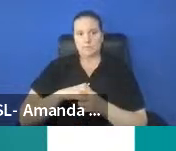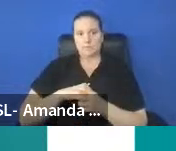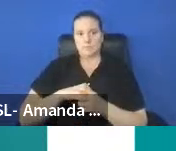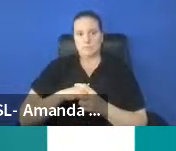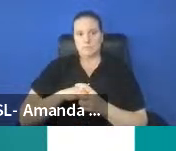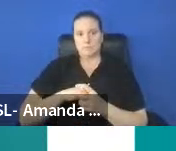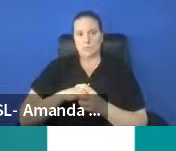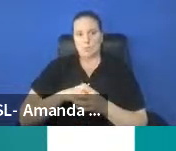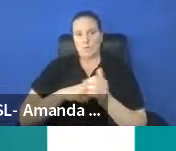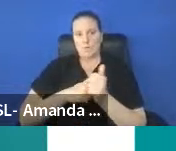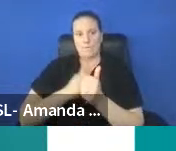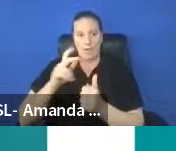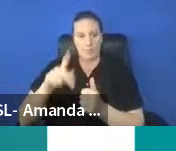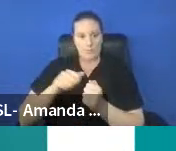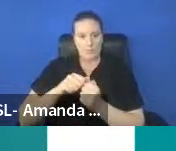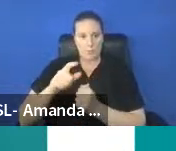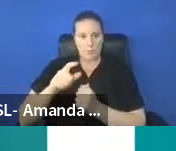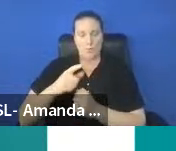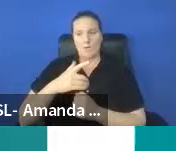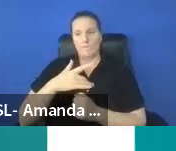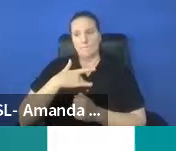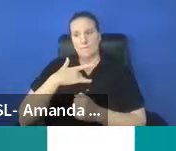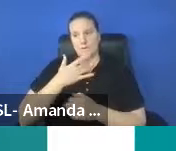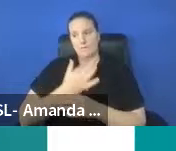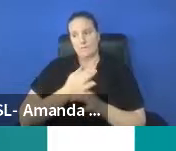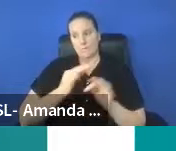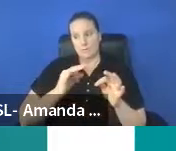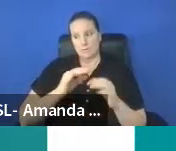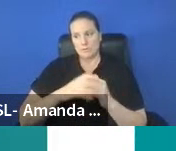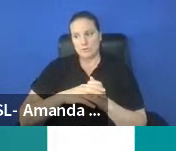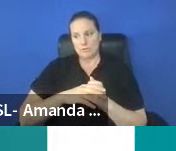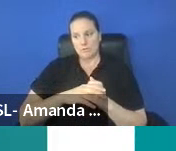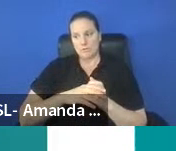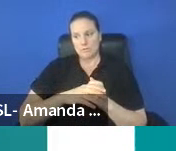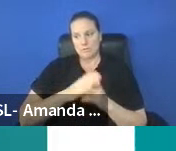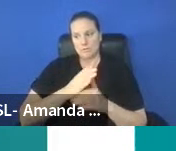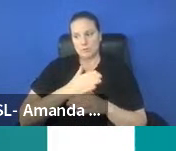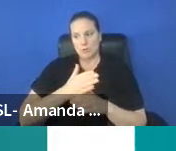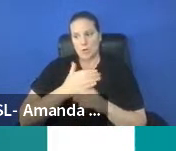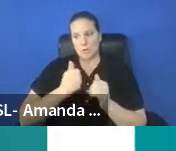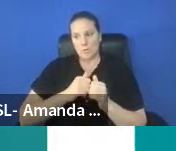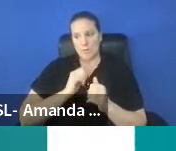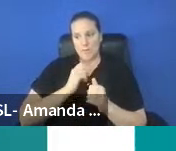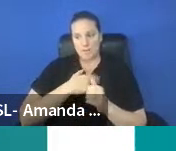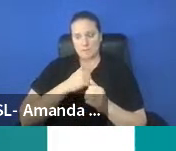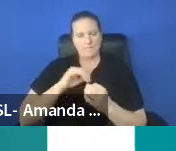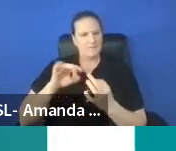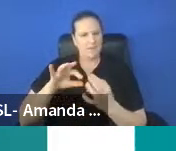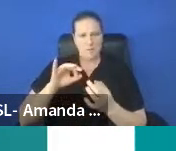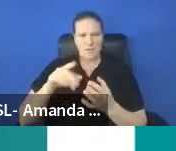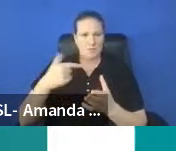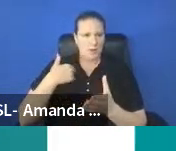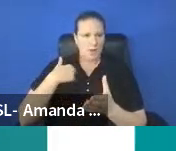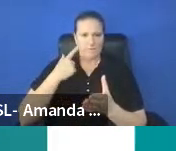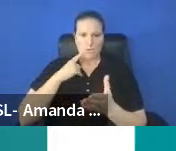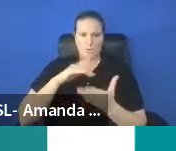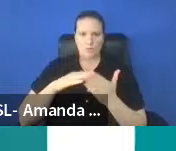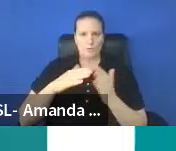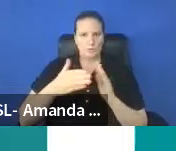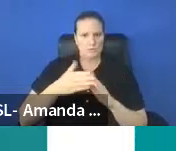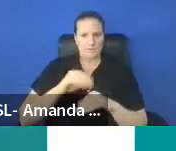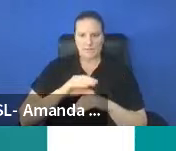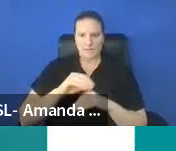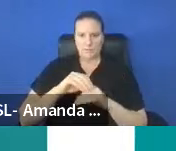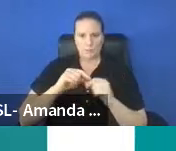will follow up. So please feel free to share with us any feedback that you might have for the community